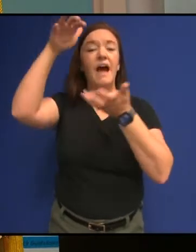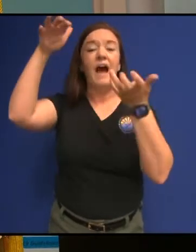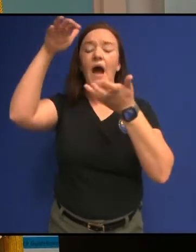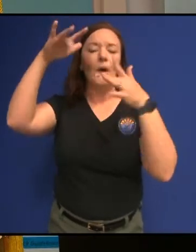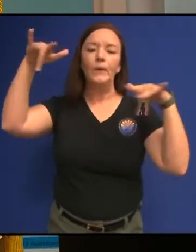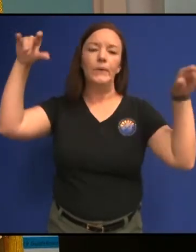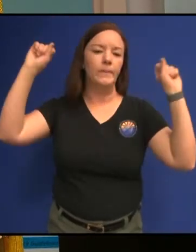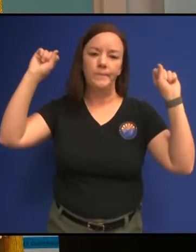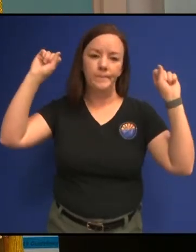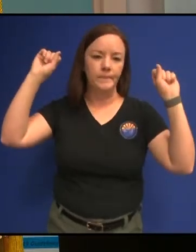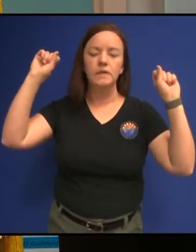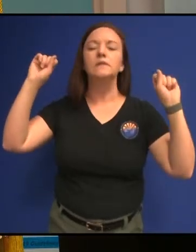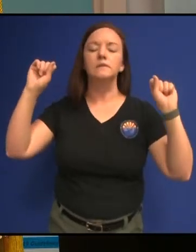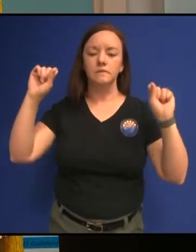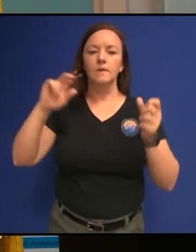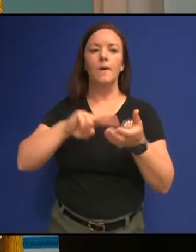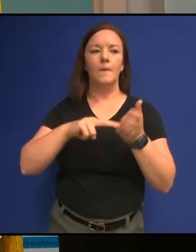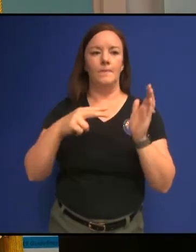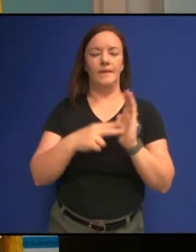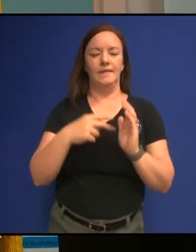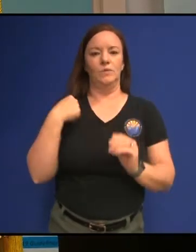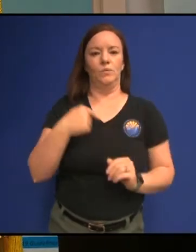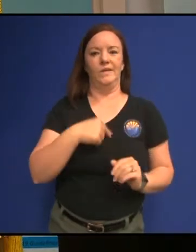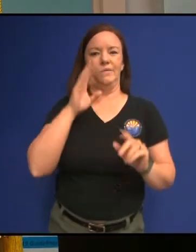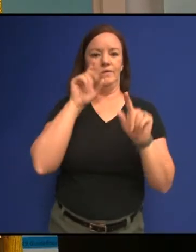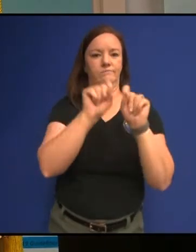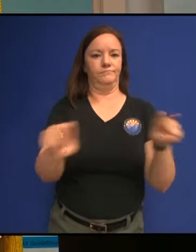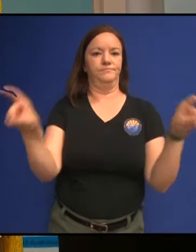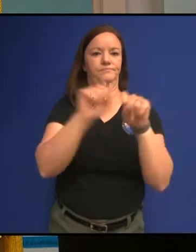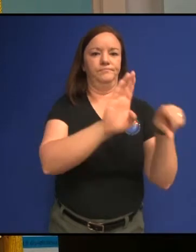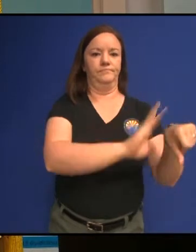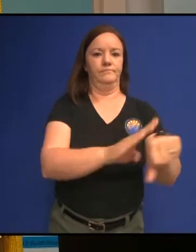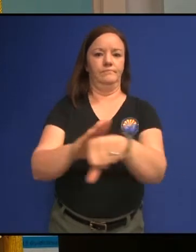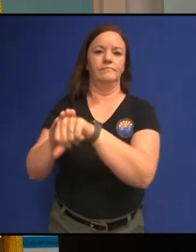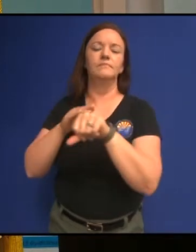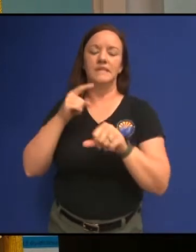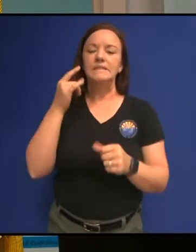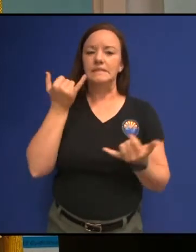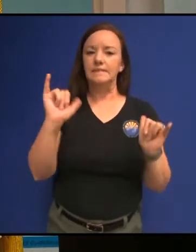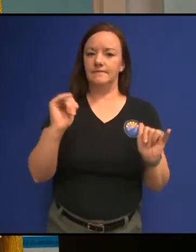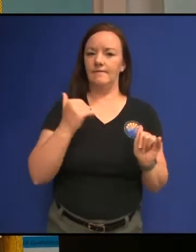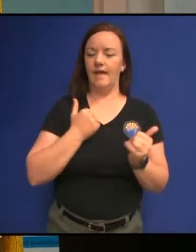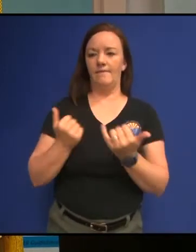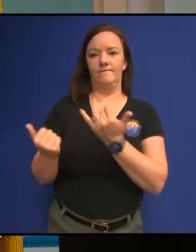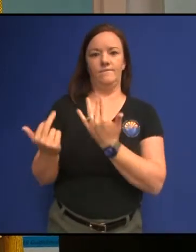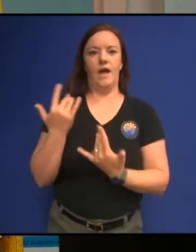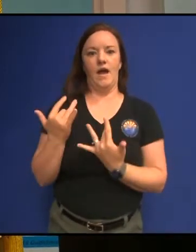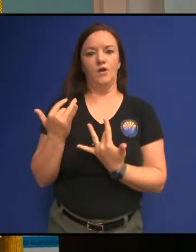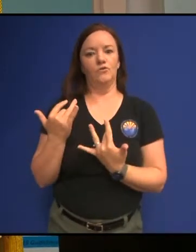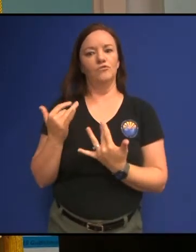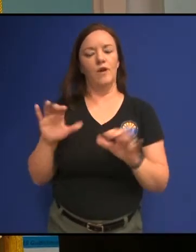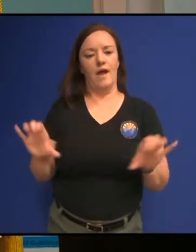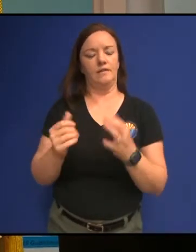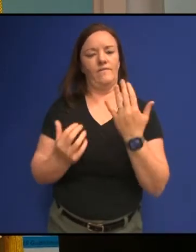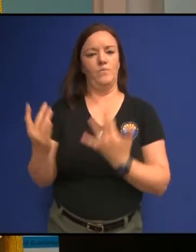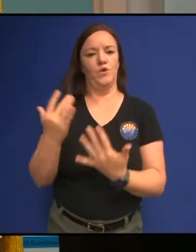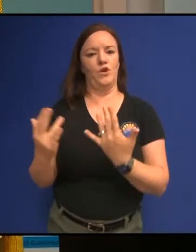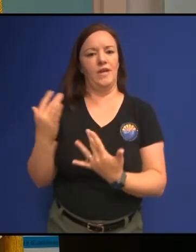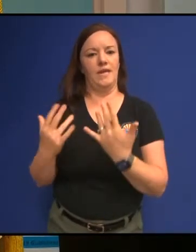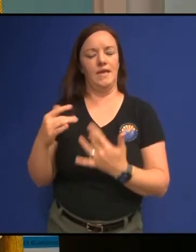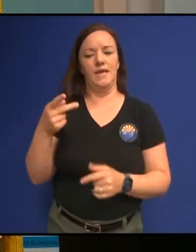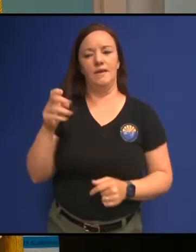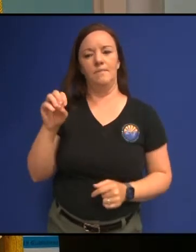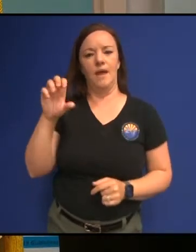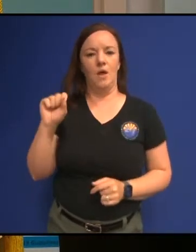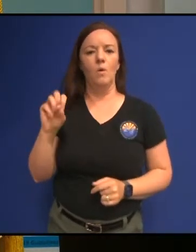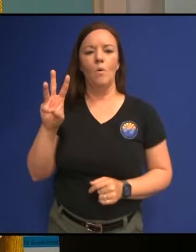So that'll be something that we're going to be messaging here at the fire, especially since we still have active burning going on in the Pecos